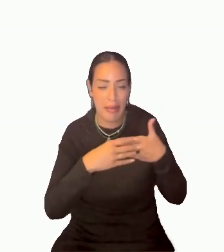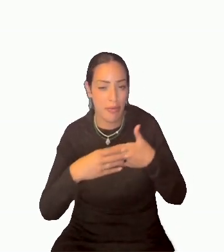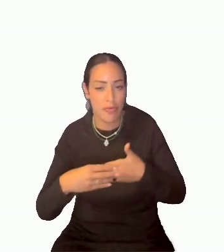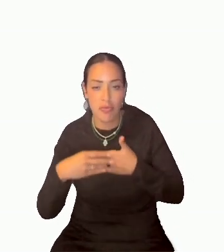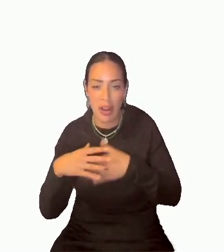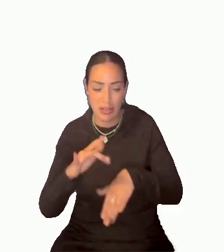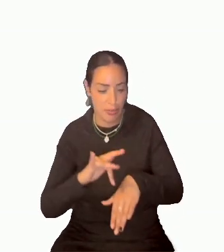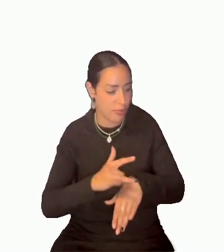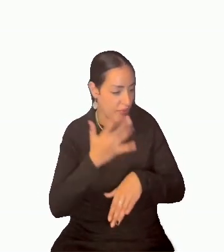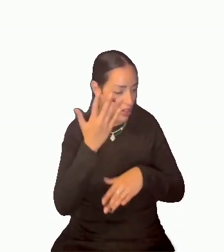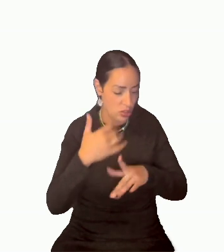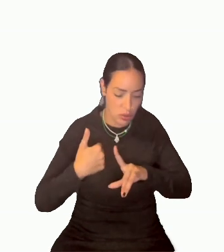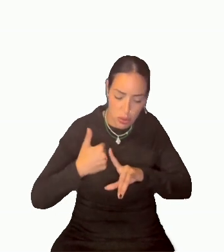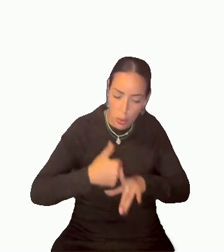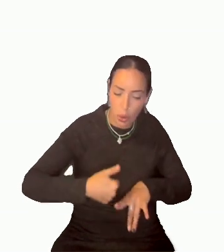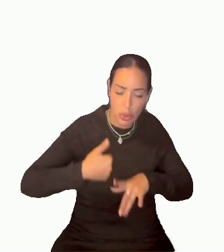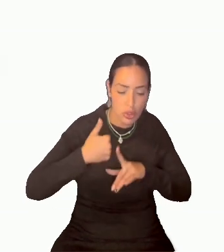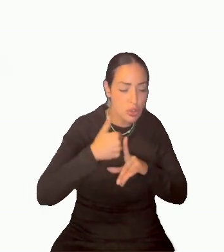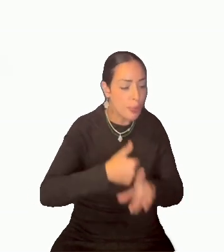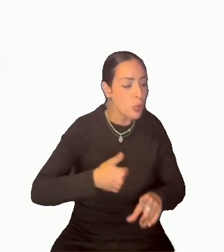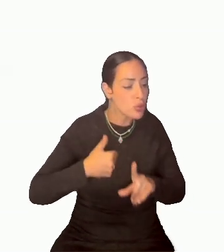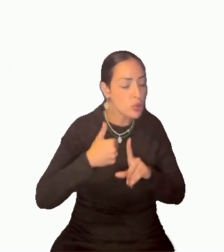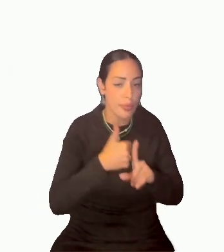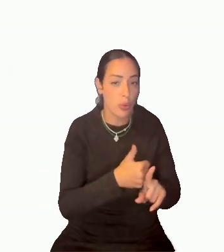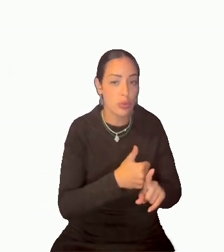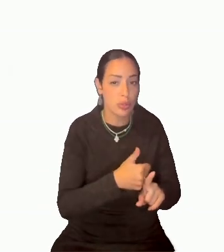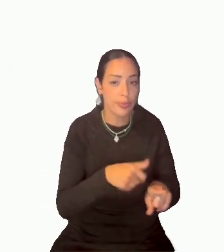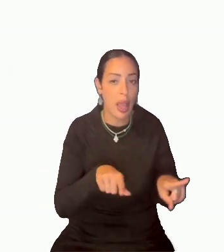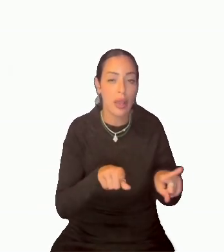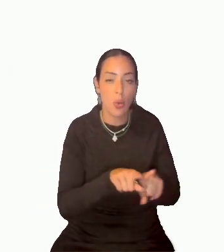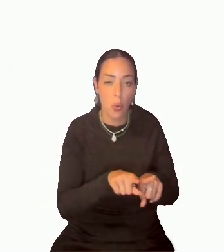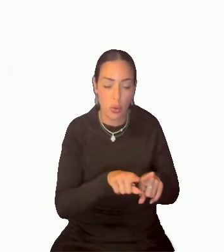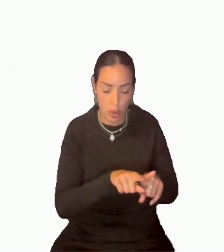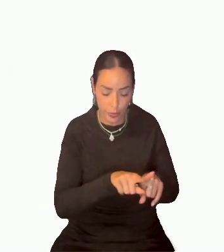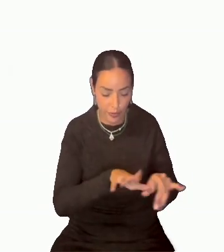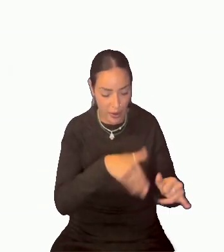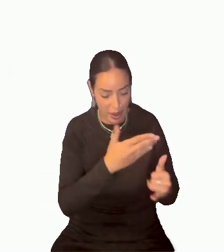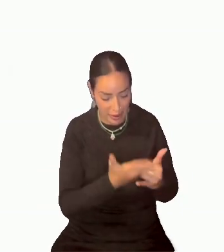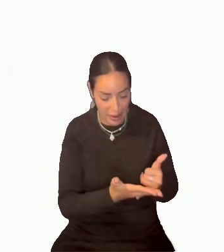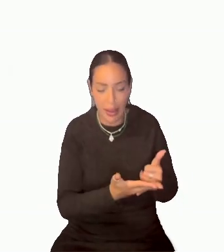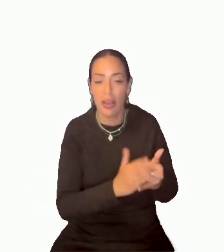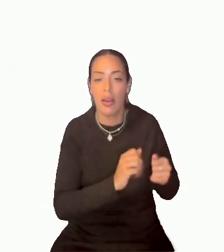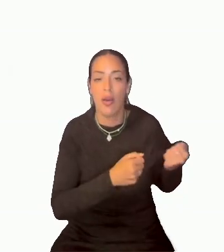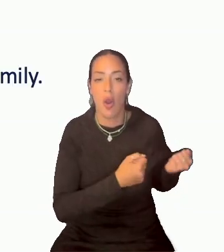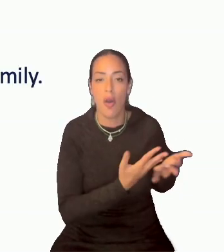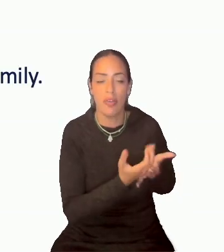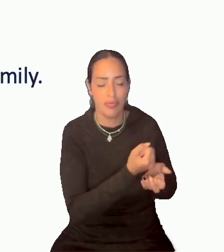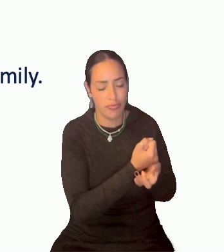professionals throughout the process. And finally, that they are given as many choices as possible.